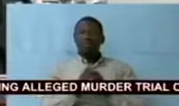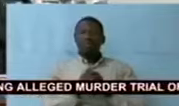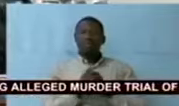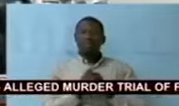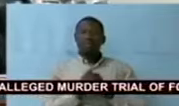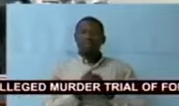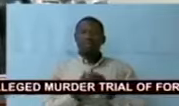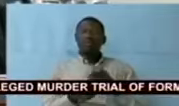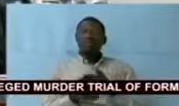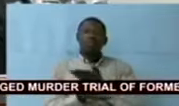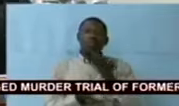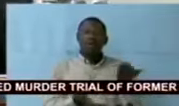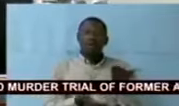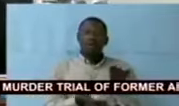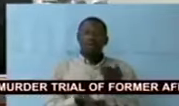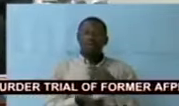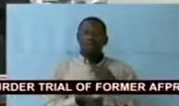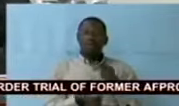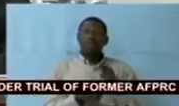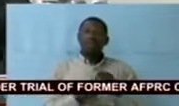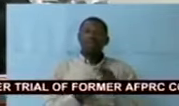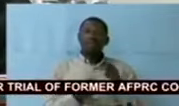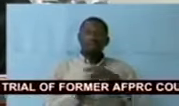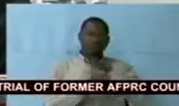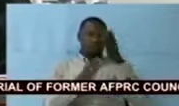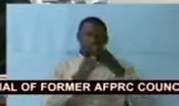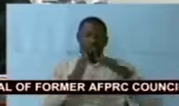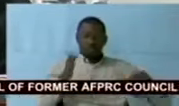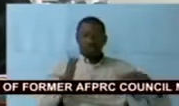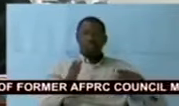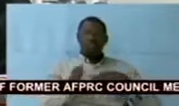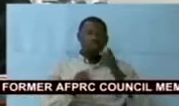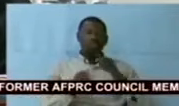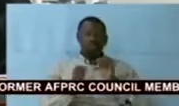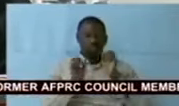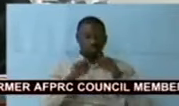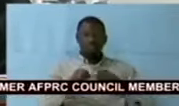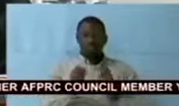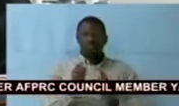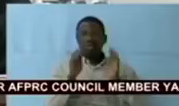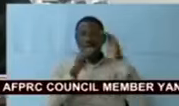And that's why the truck could not climb over me.